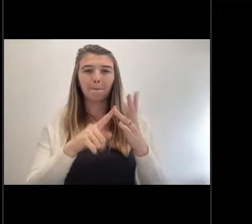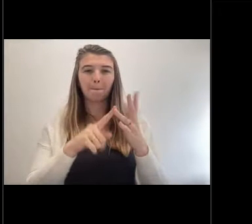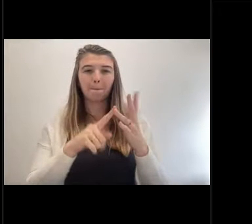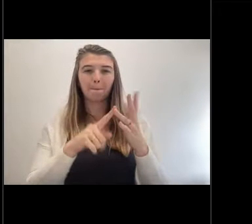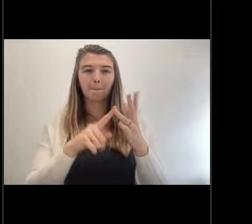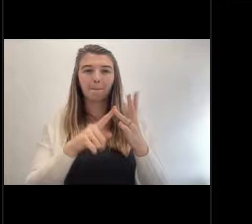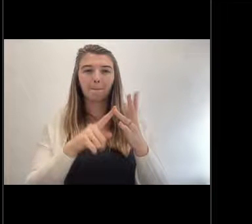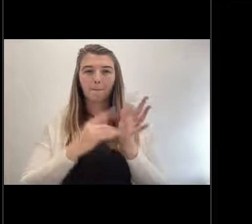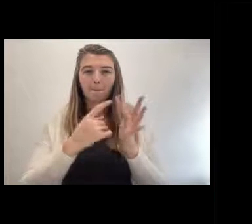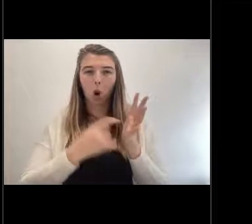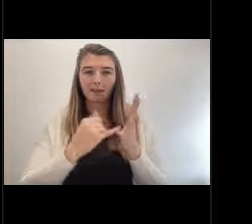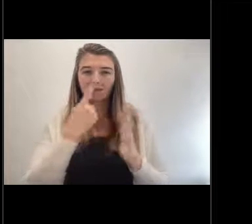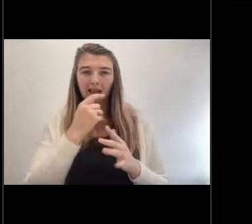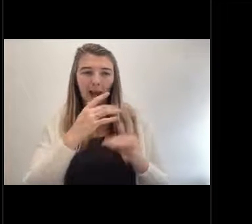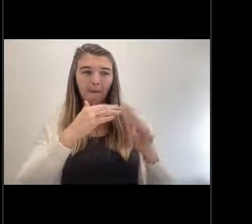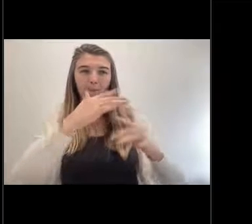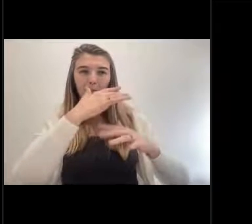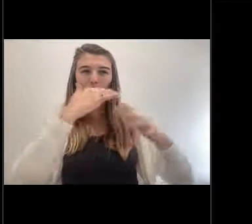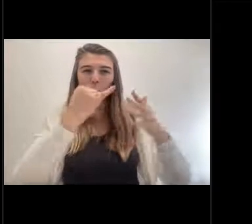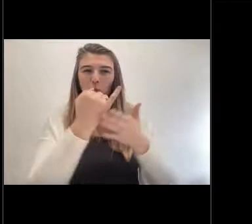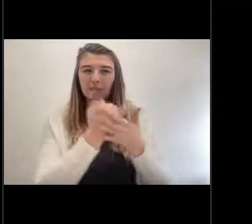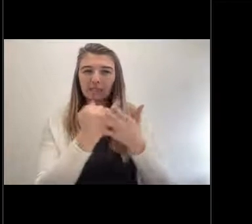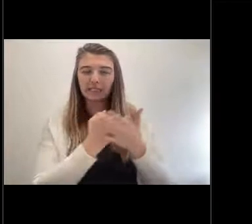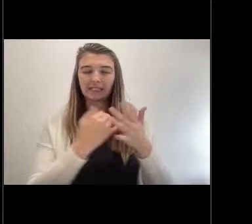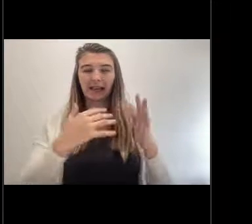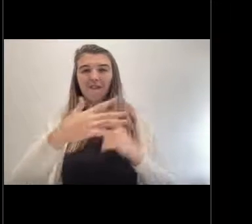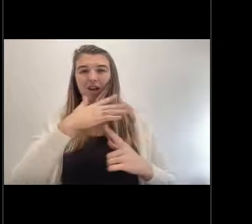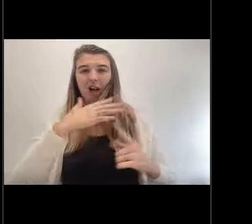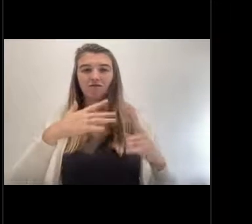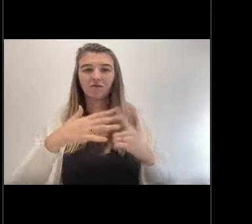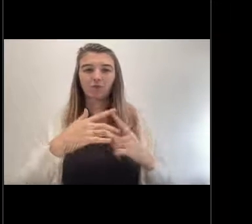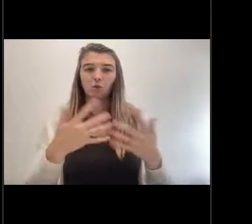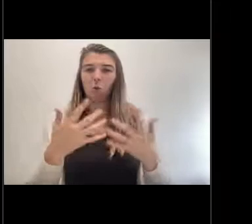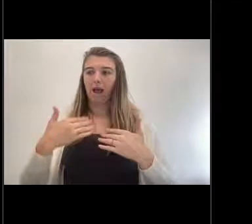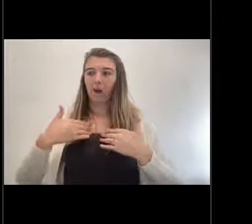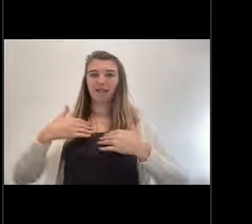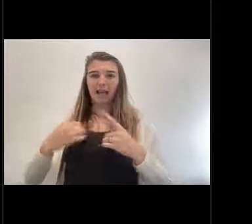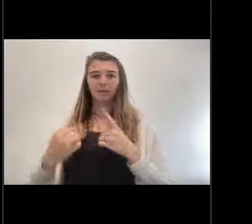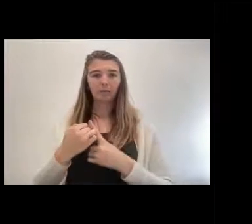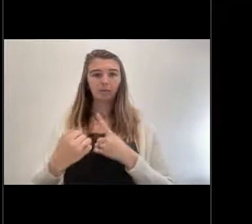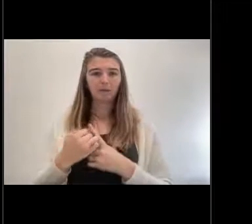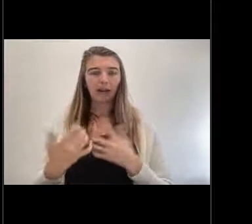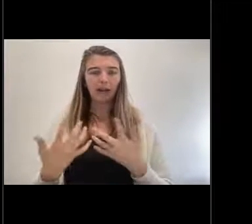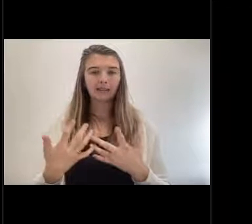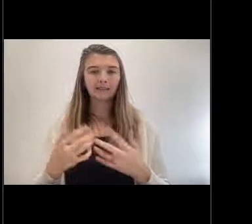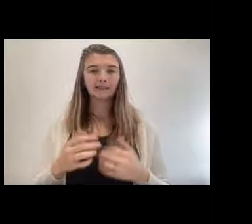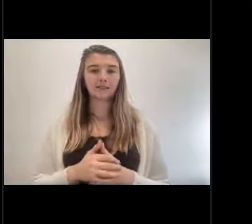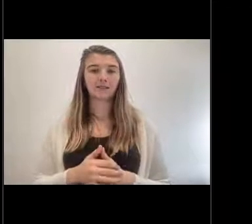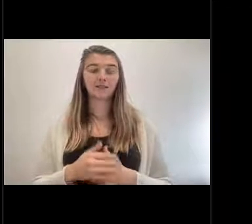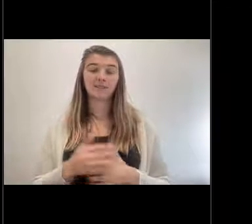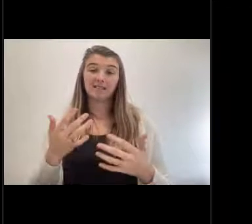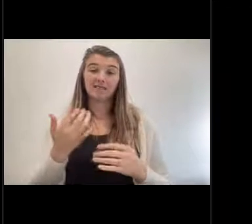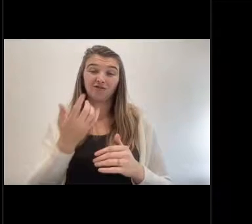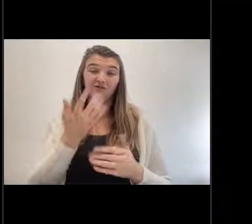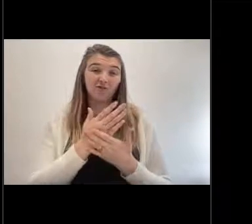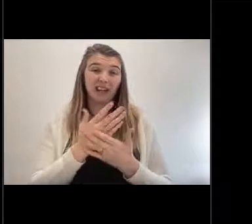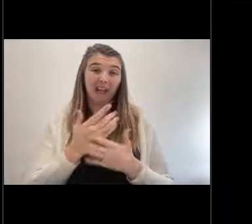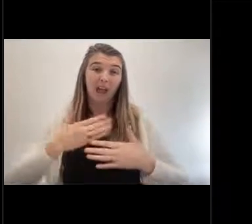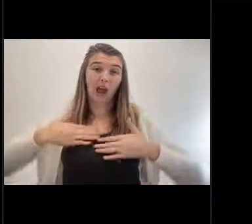polluting our environment and ourselves, or affecting our health and the health of any living organism in